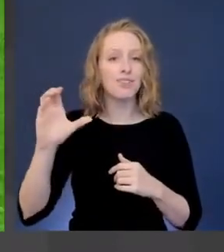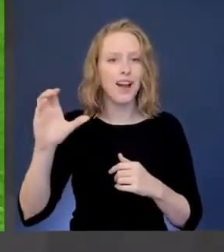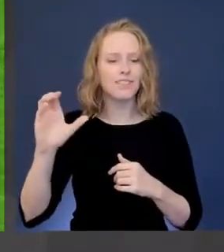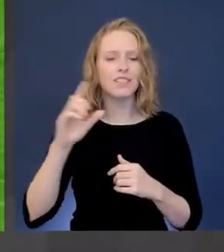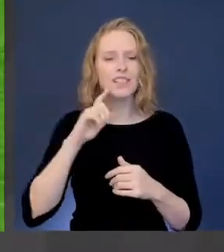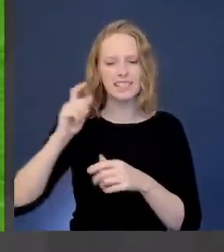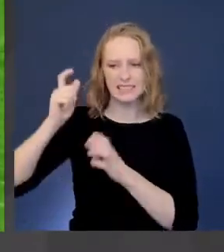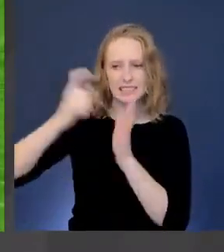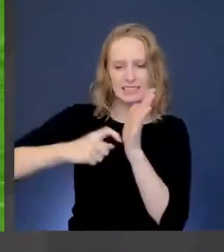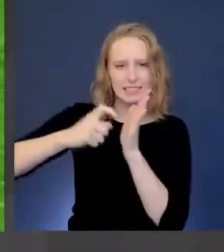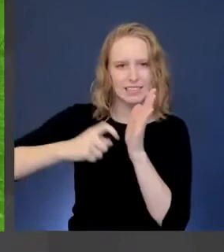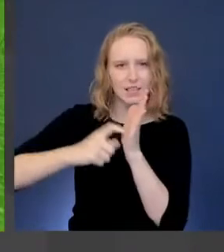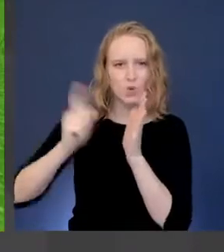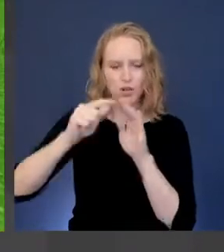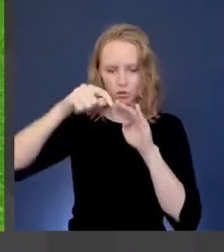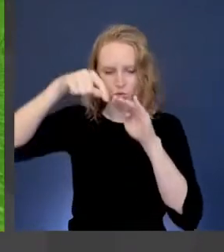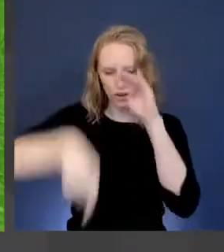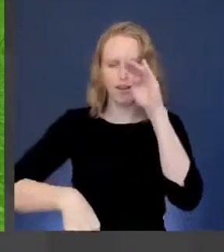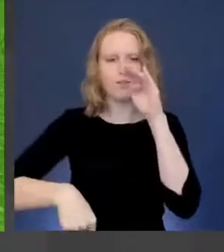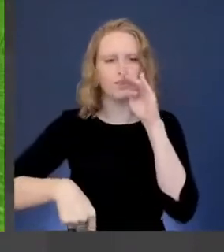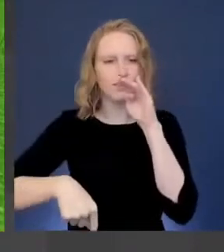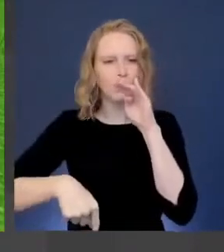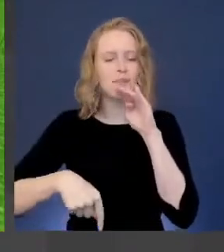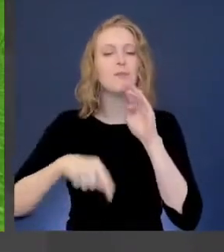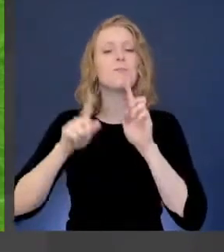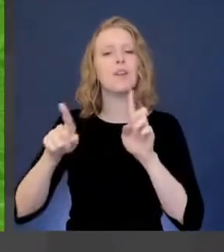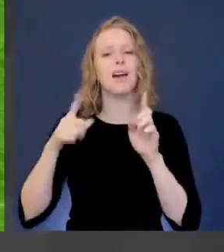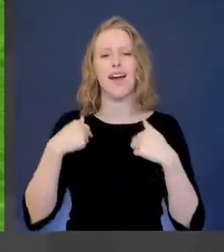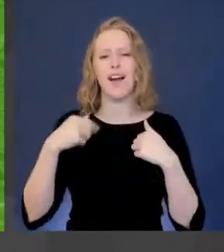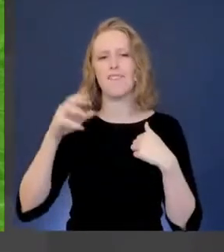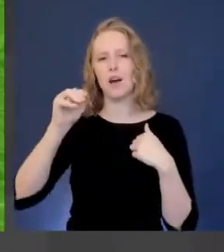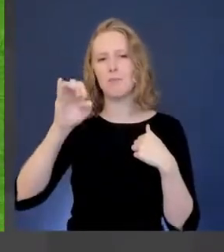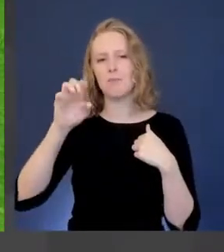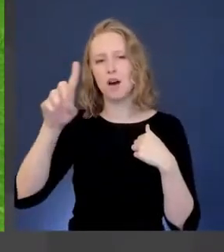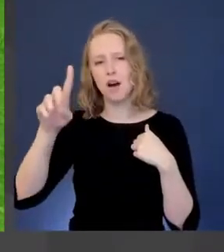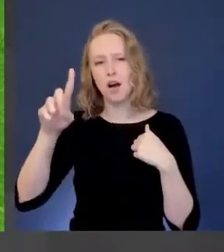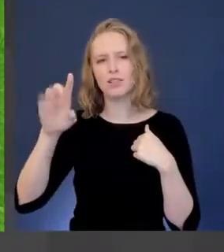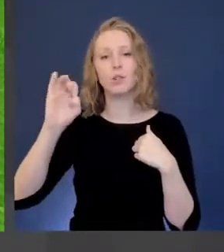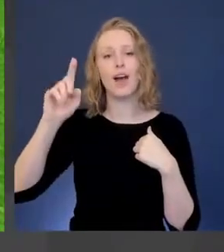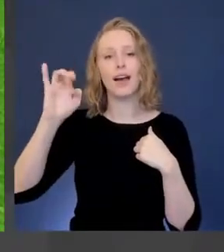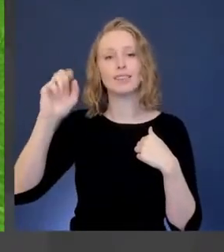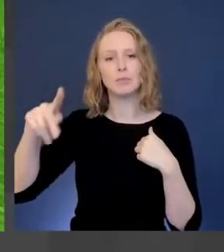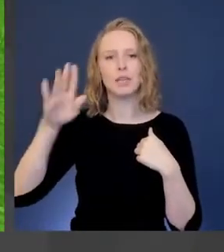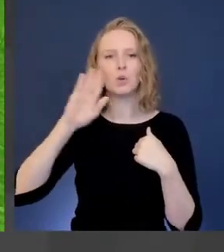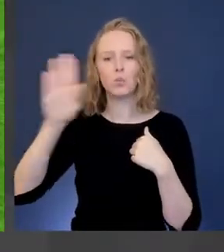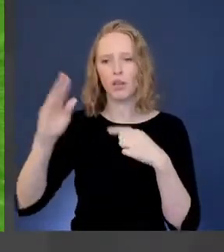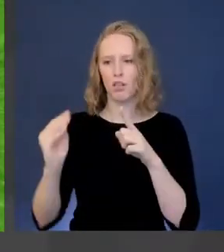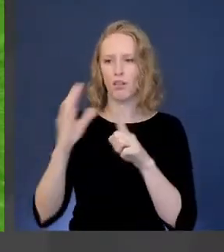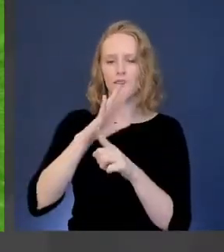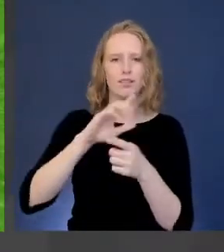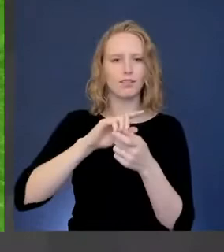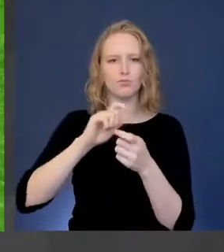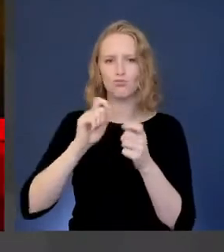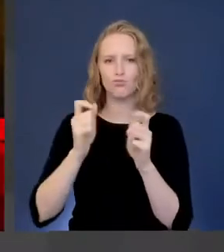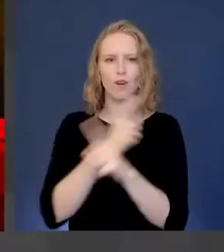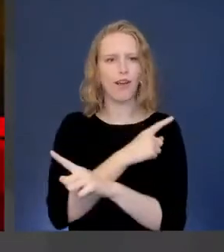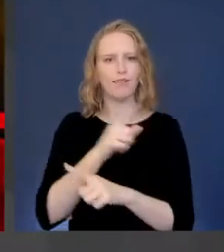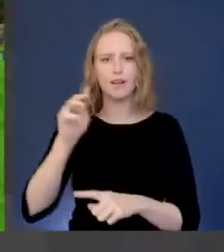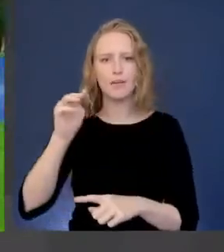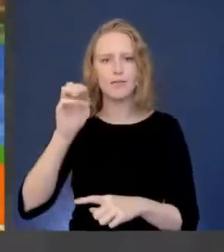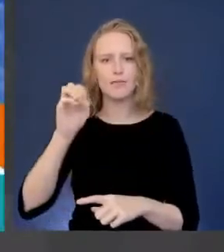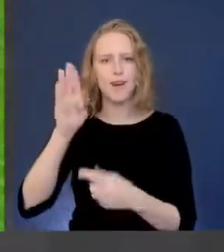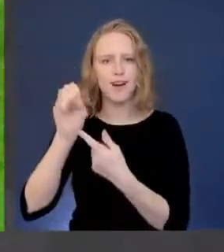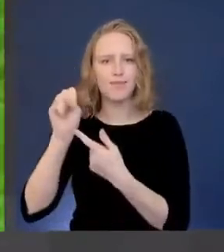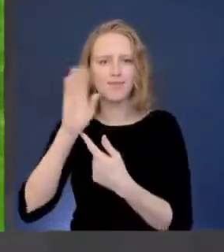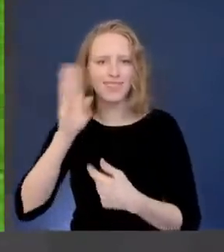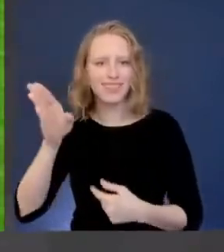twist. Batu and Drailer made this awesome mod where XP morphs us into random mods. As always, we're gonna have a death counter. Ooh, so